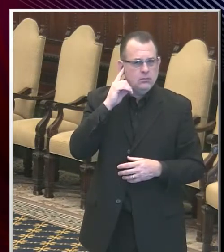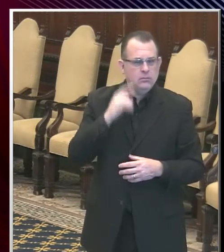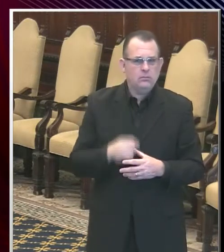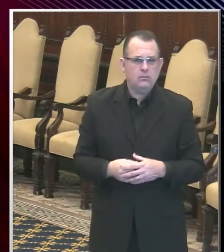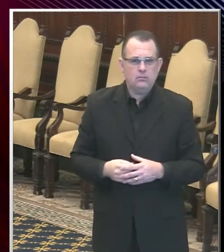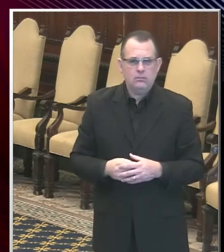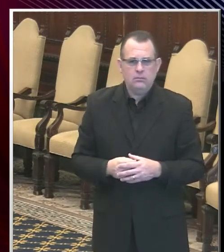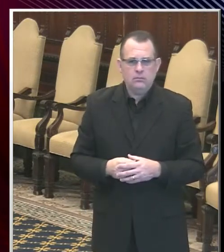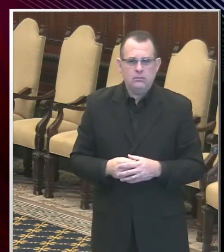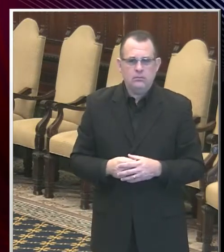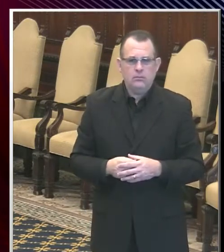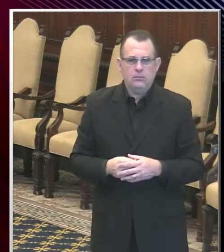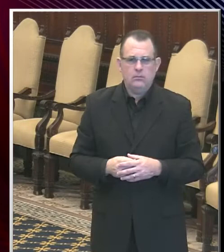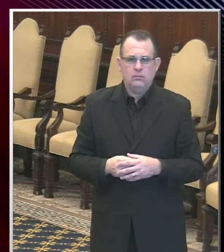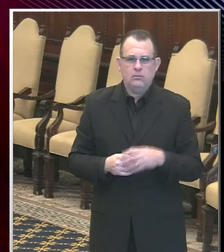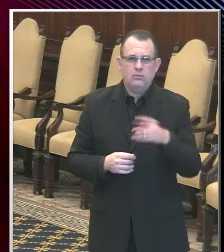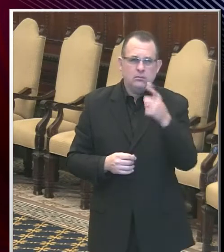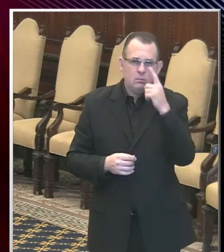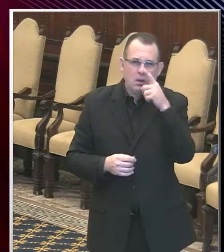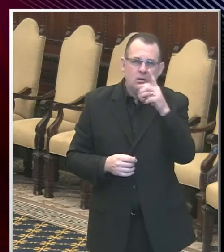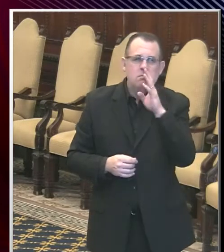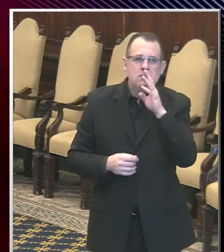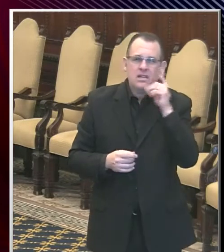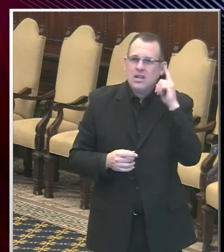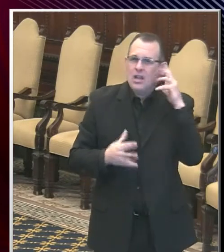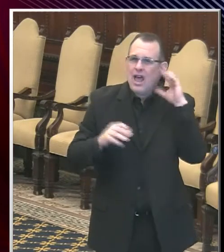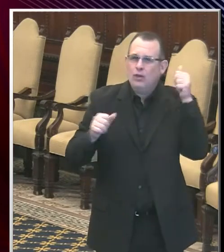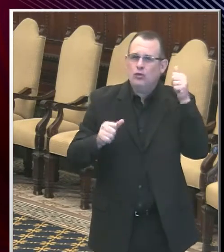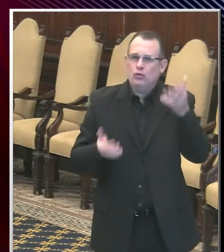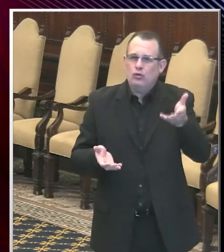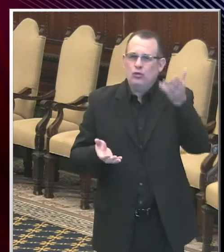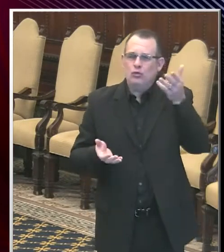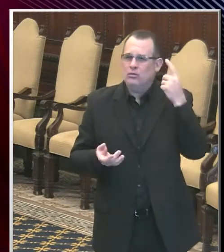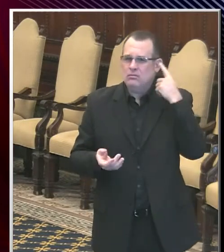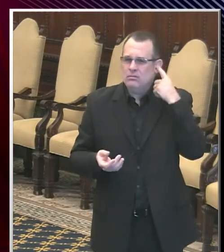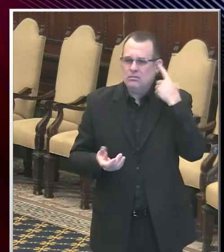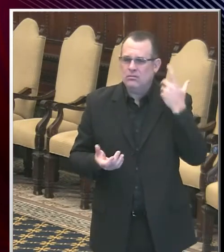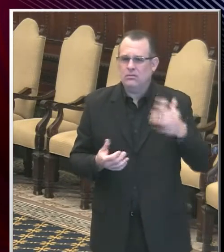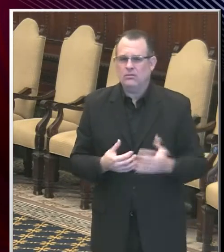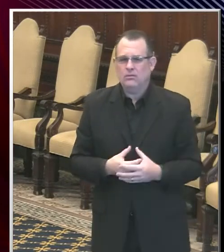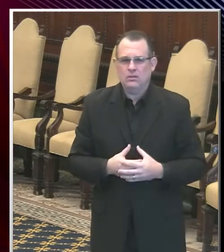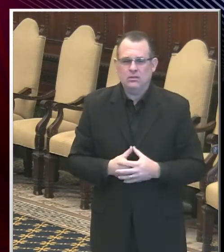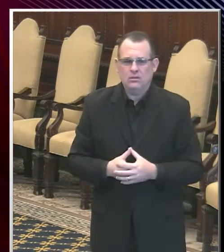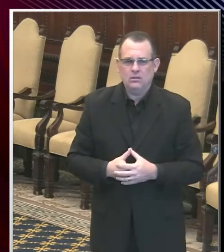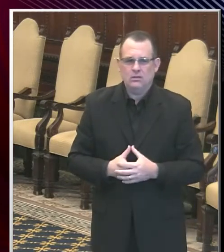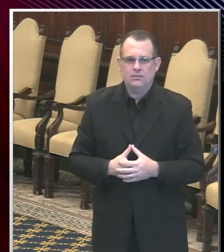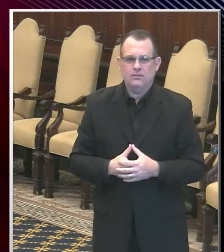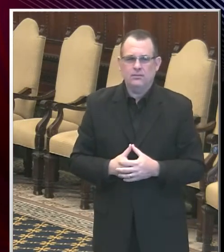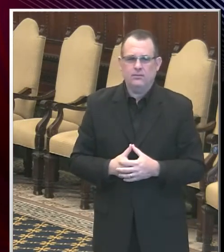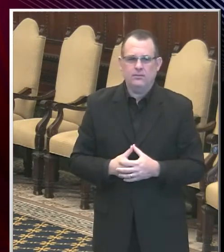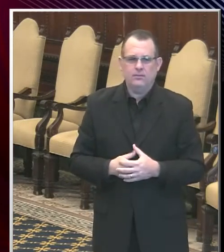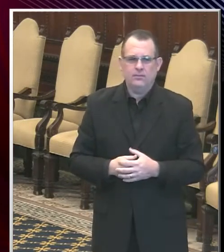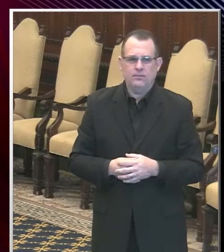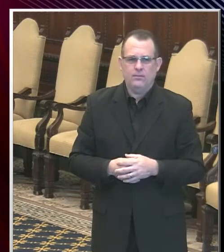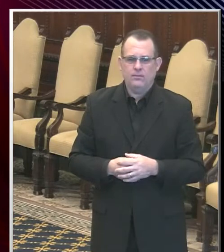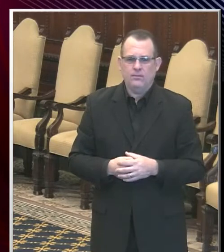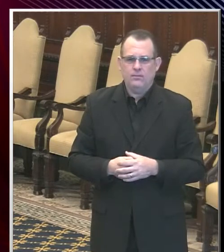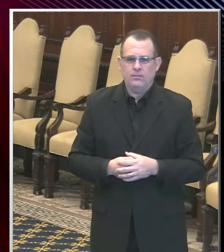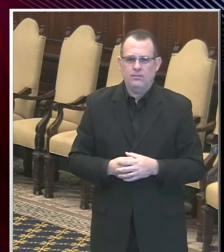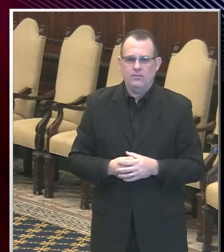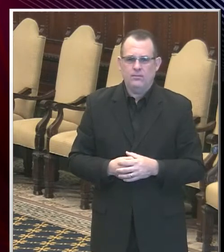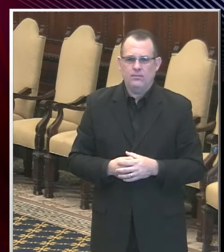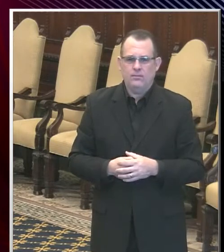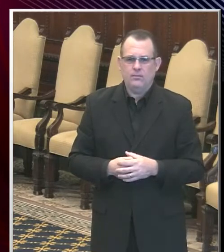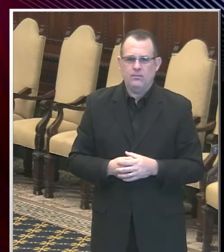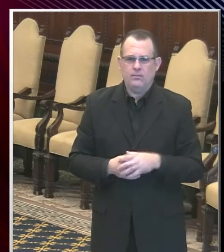And Jeff, can you speak up a little bit? It's kind of hard to hear you. I'm sorry. That's good. Much better. Mayor, obviously, this is a city that